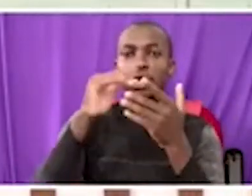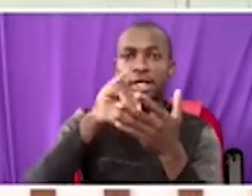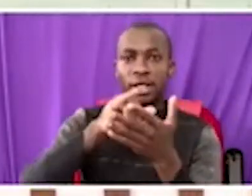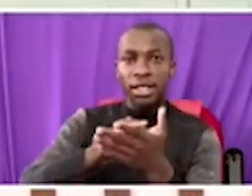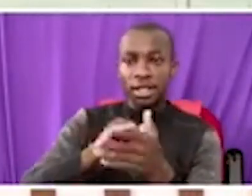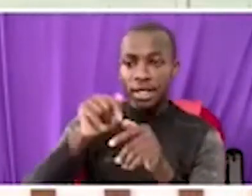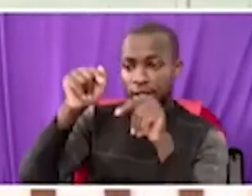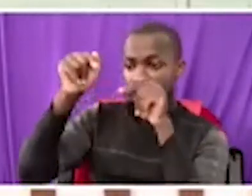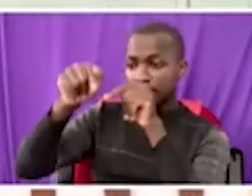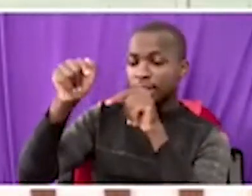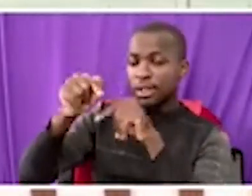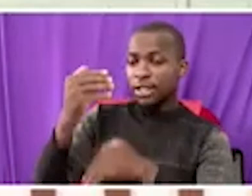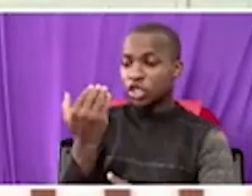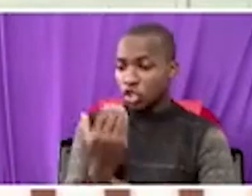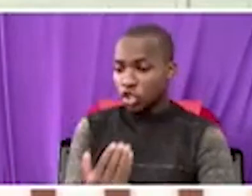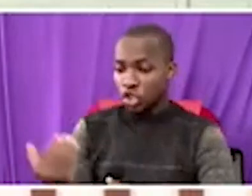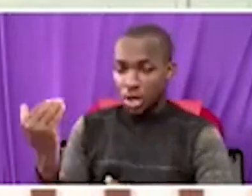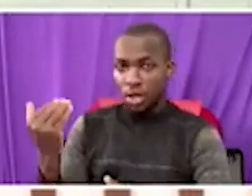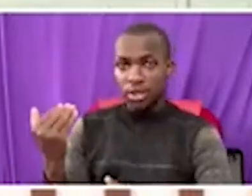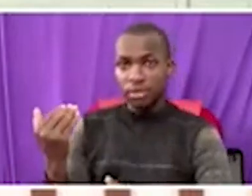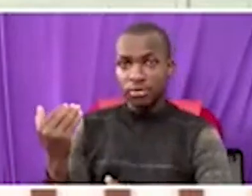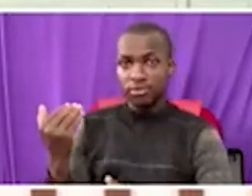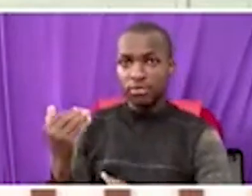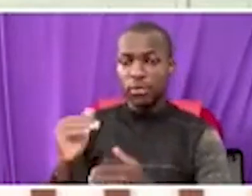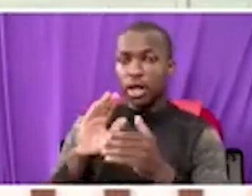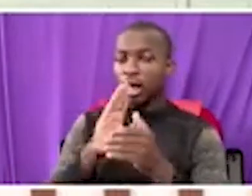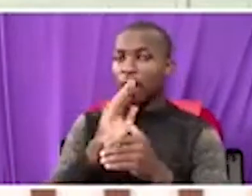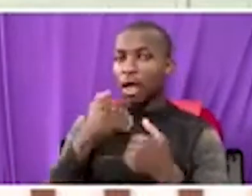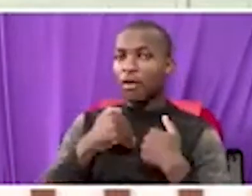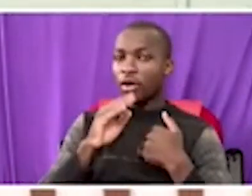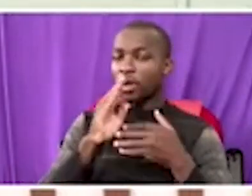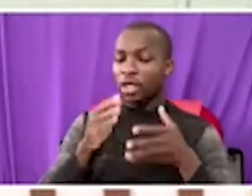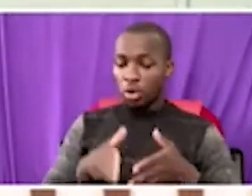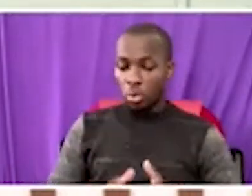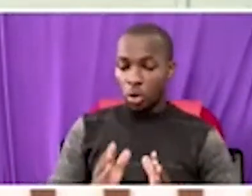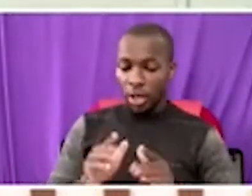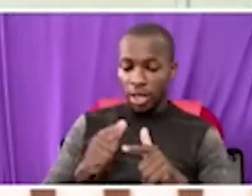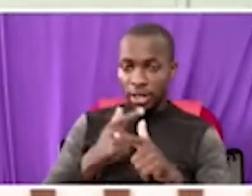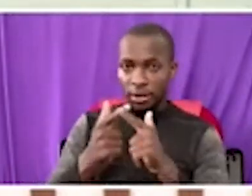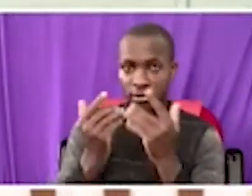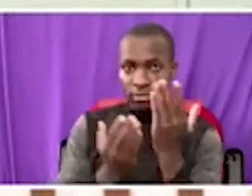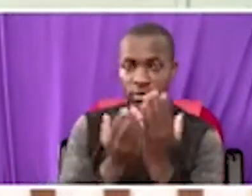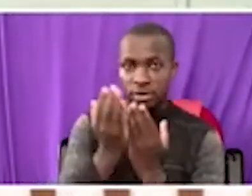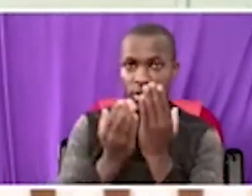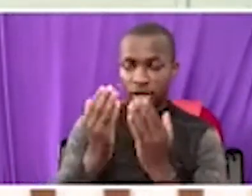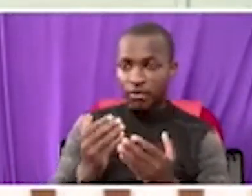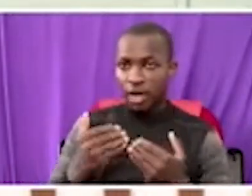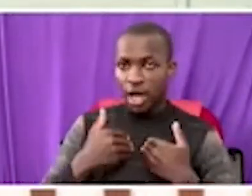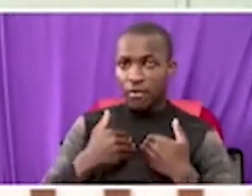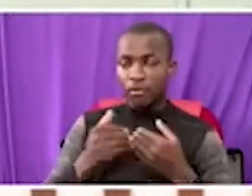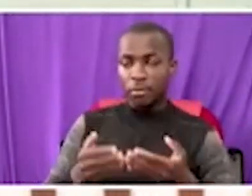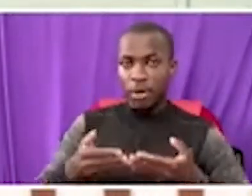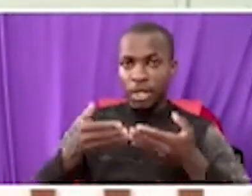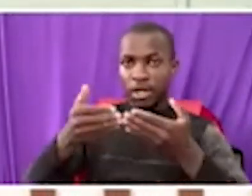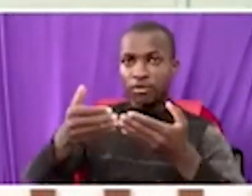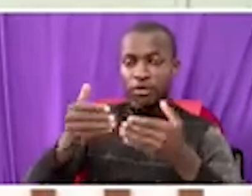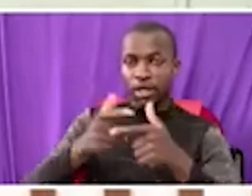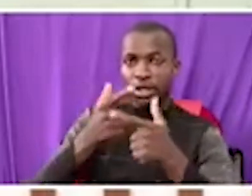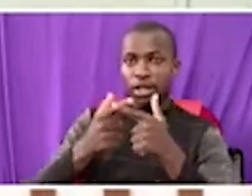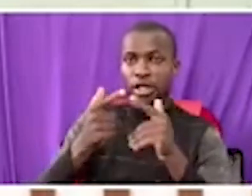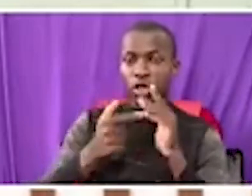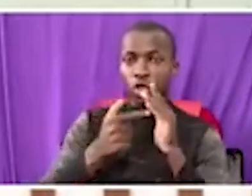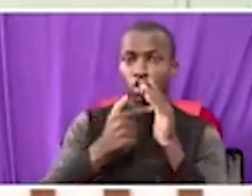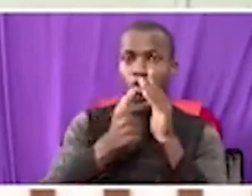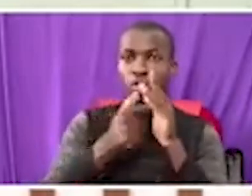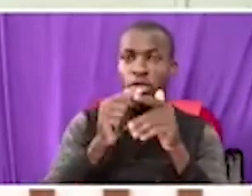this child, unto us, a child has been born, unto us, a son has been given, and the government shall be upon his shoulders.